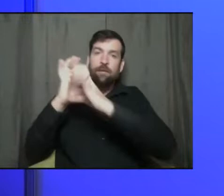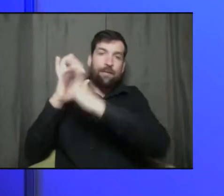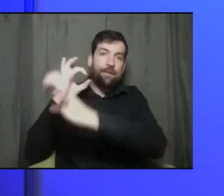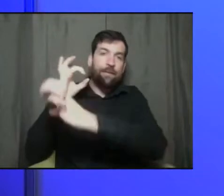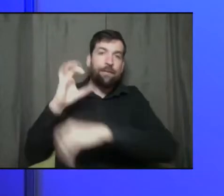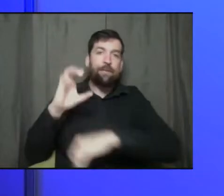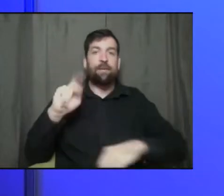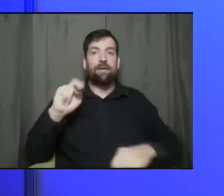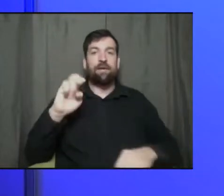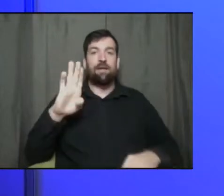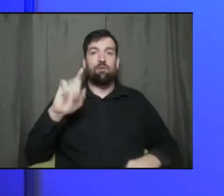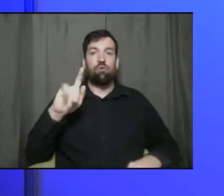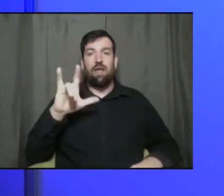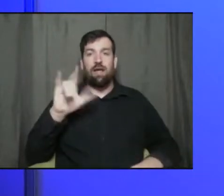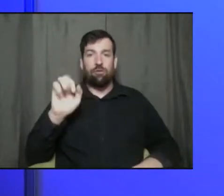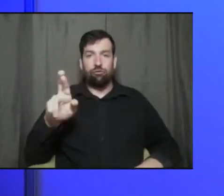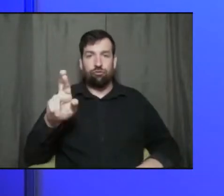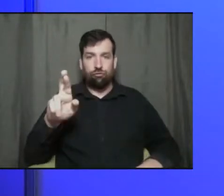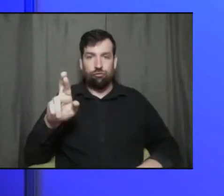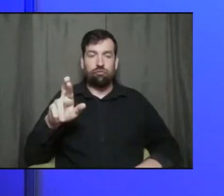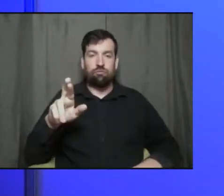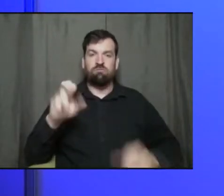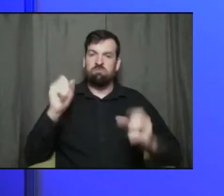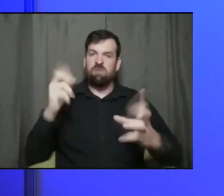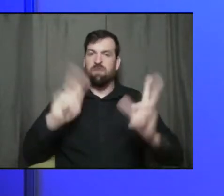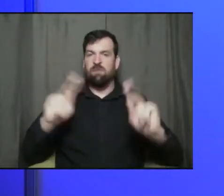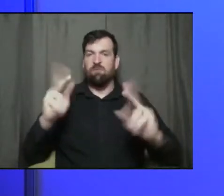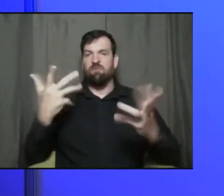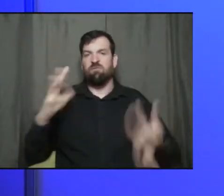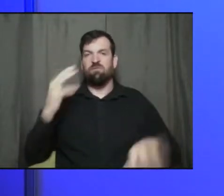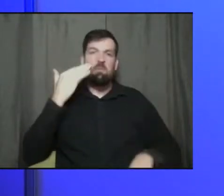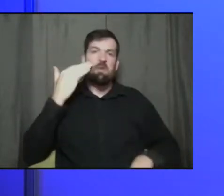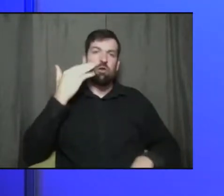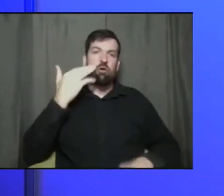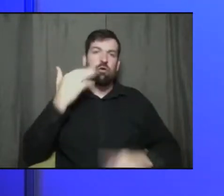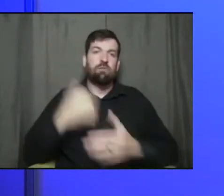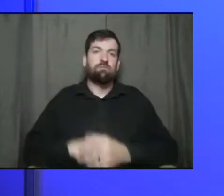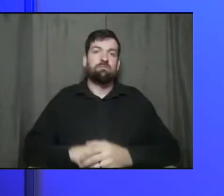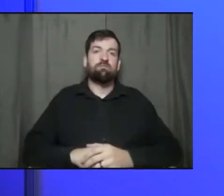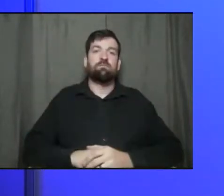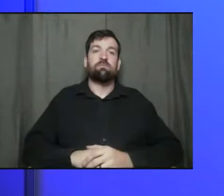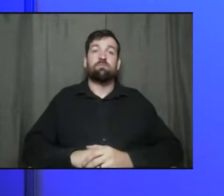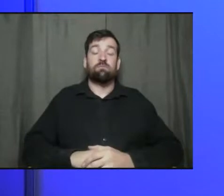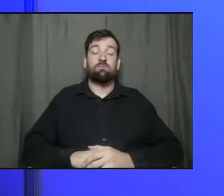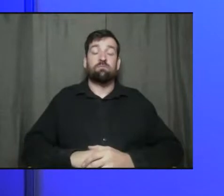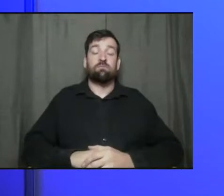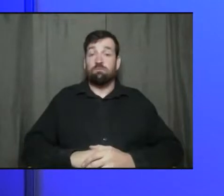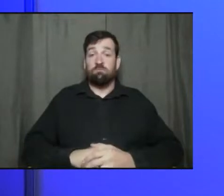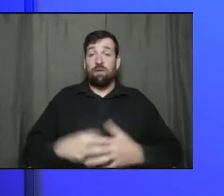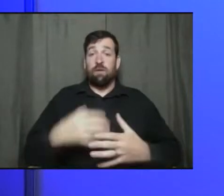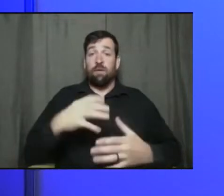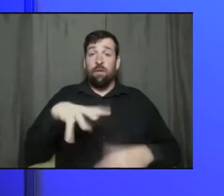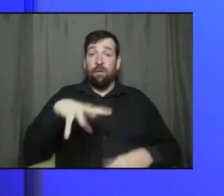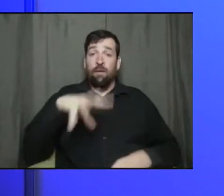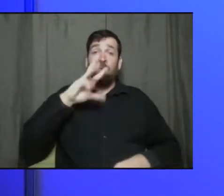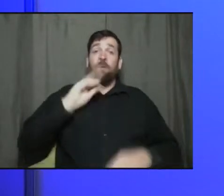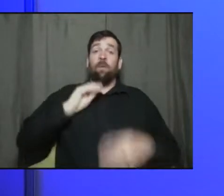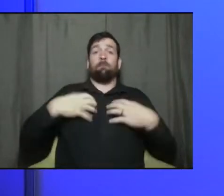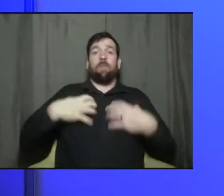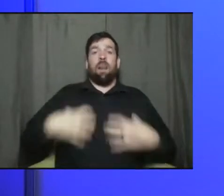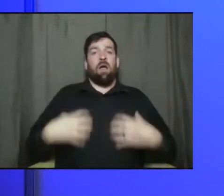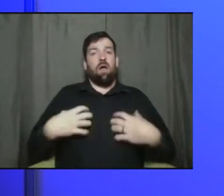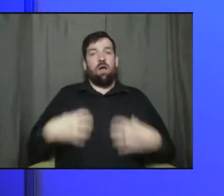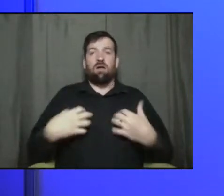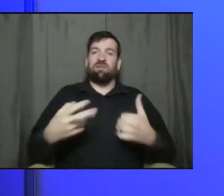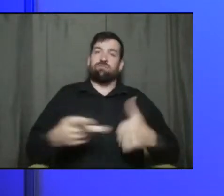albuterol or something like that, which a lot of people are familiar with. You nebulize the therapy into the lungs, which we talked about as the primary organ that's